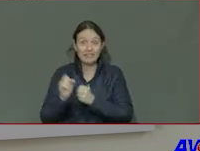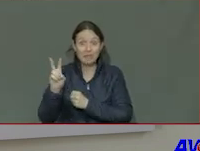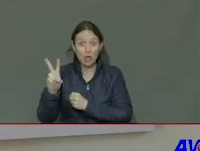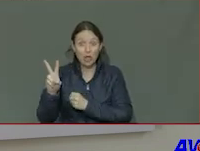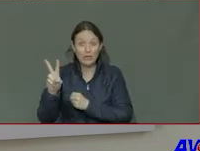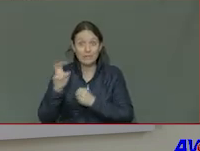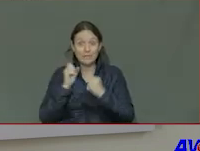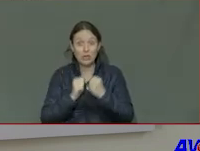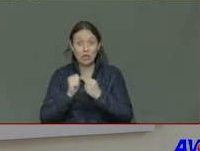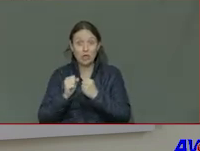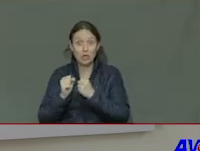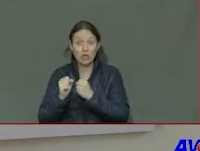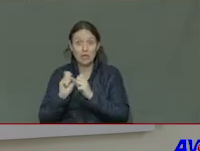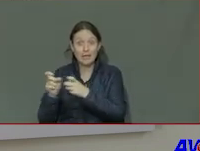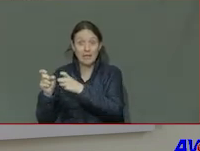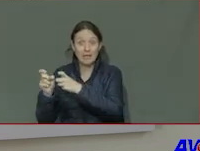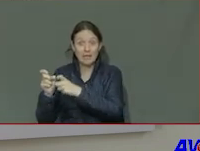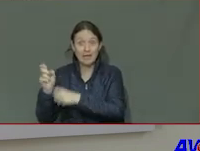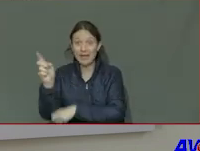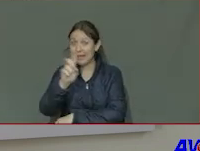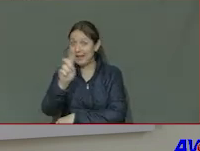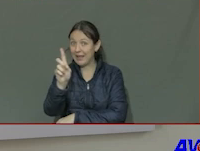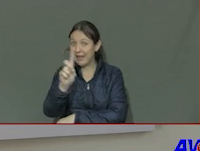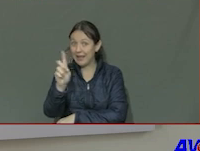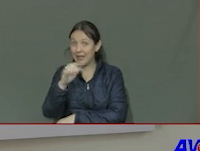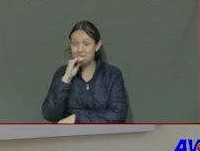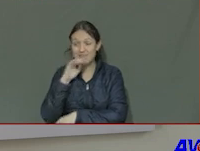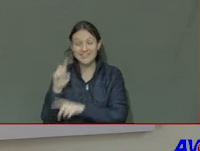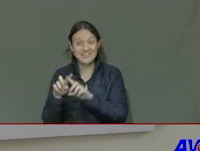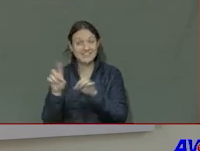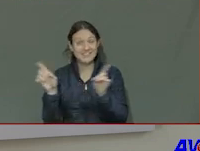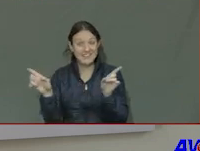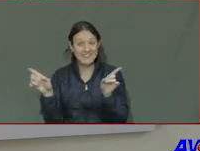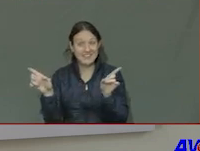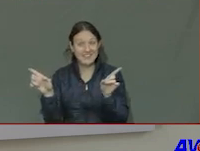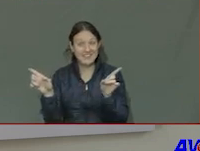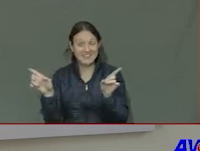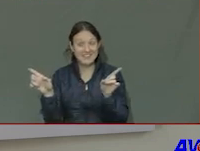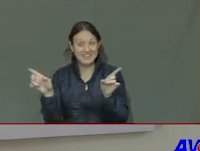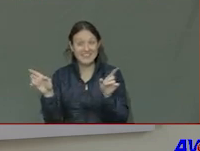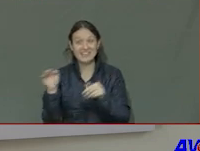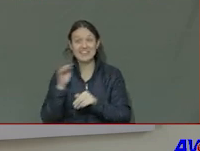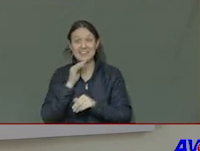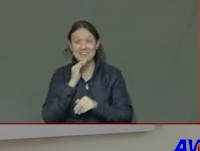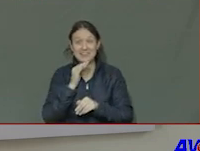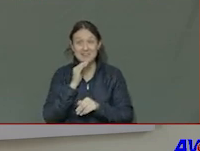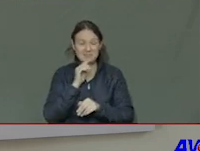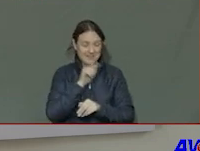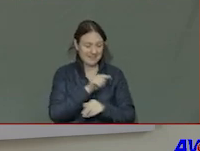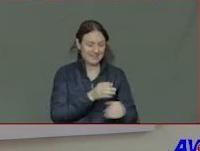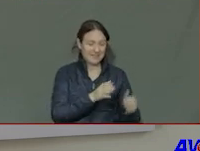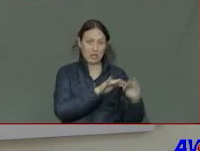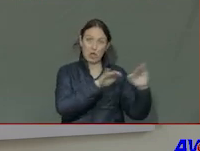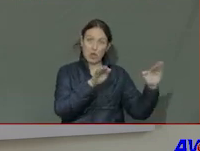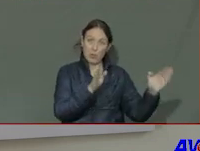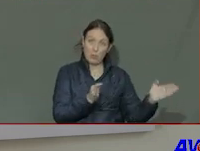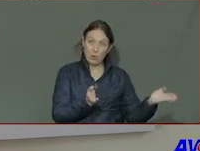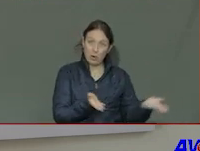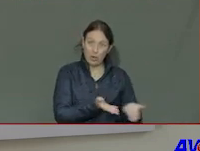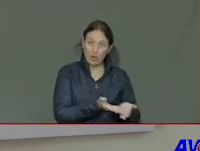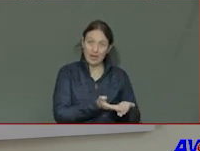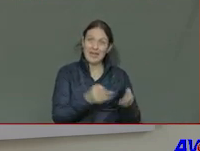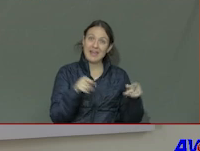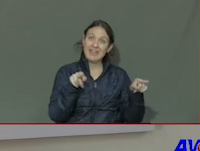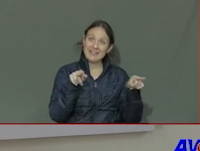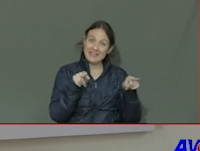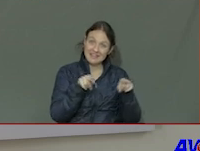constant acceleration. It just means you move the block with the same pace